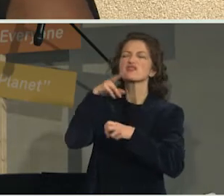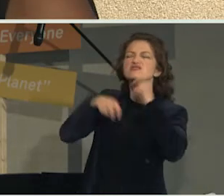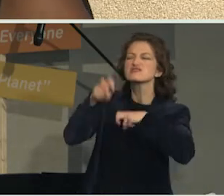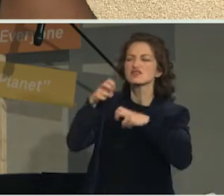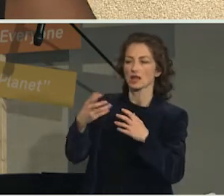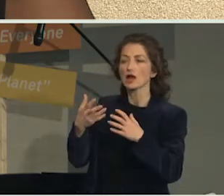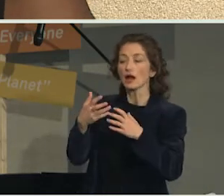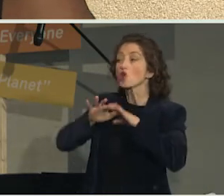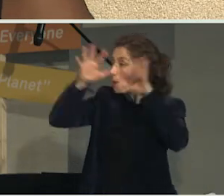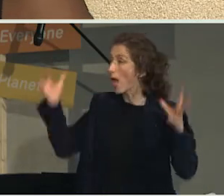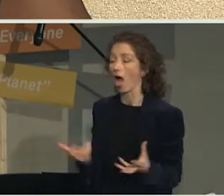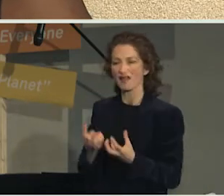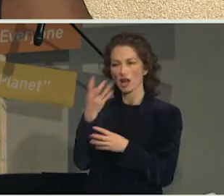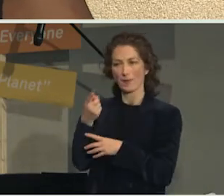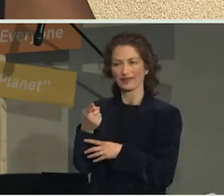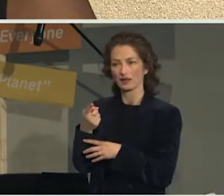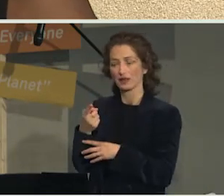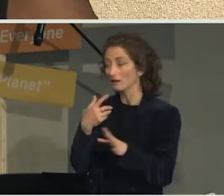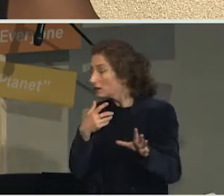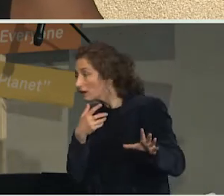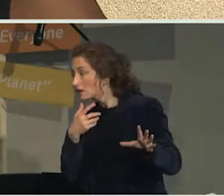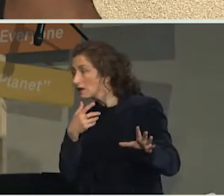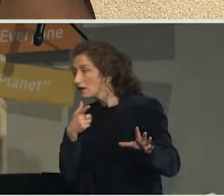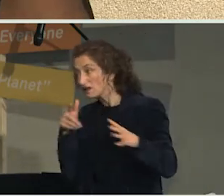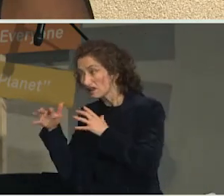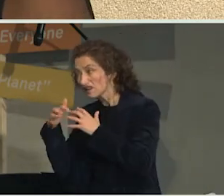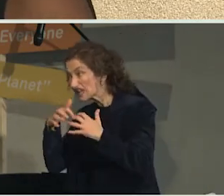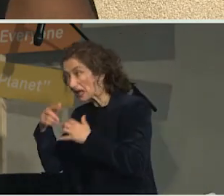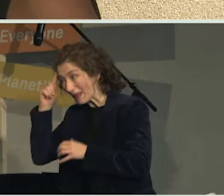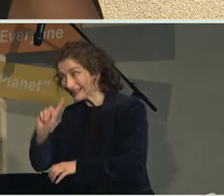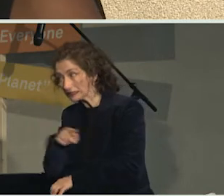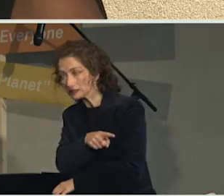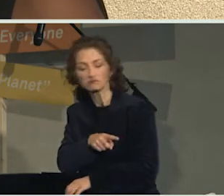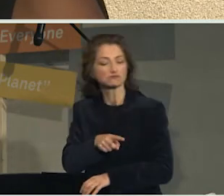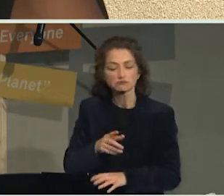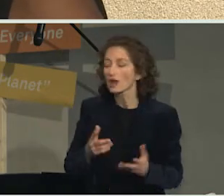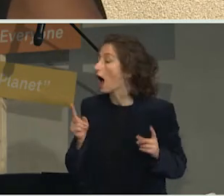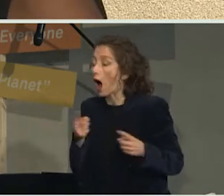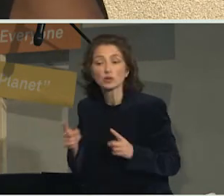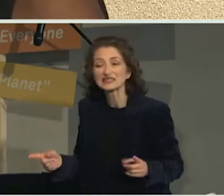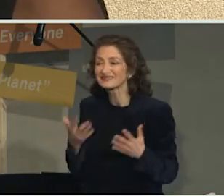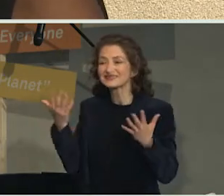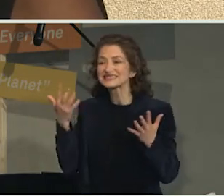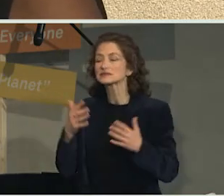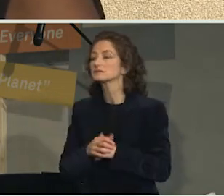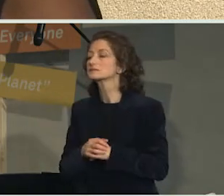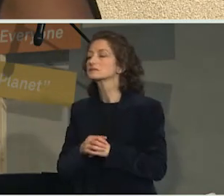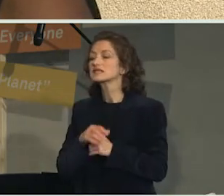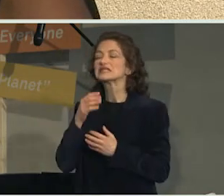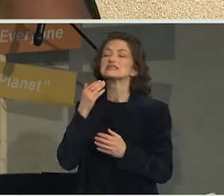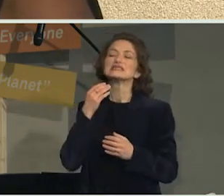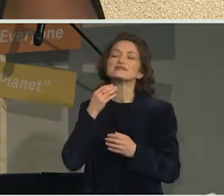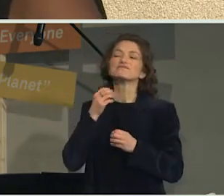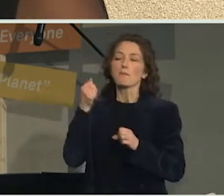global phenomenon. Nope. Wasn't about that, nor was it about the astronomical rates of sexual violence